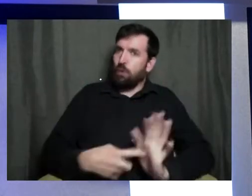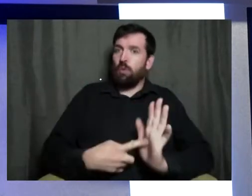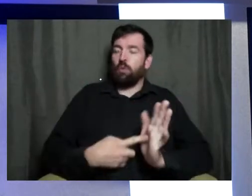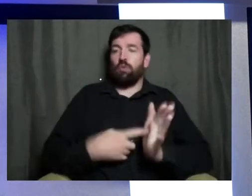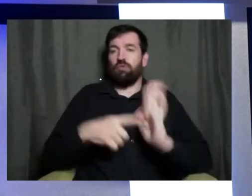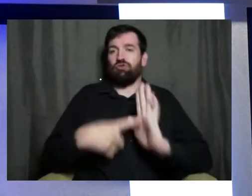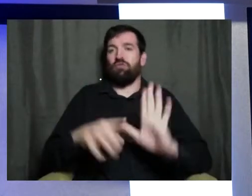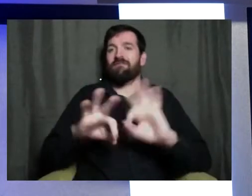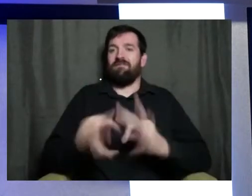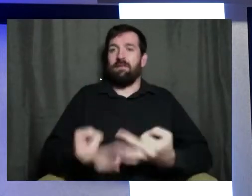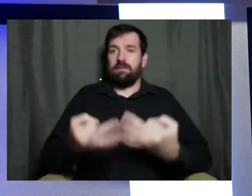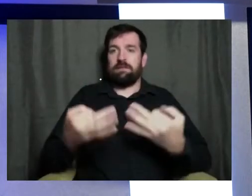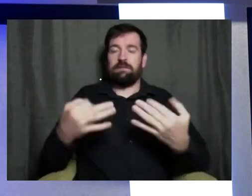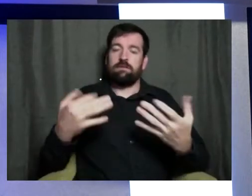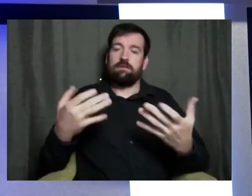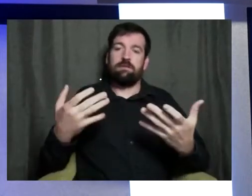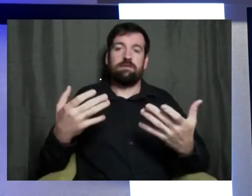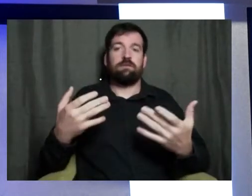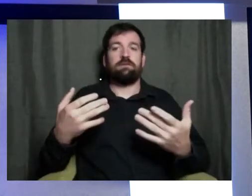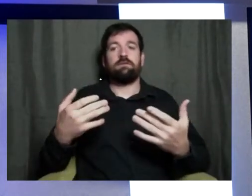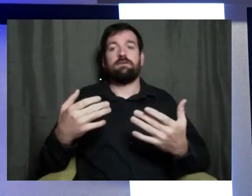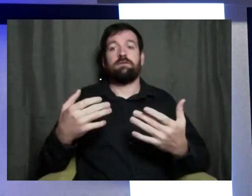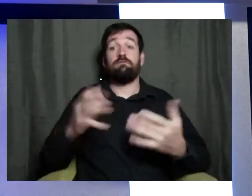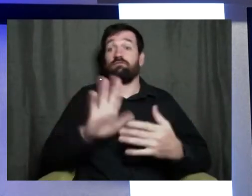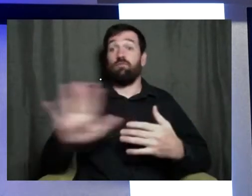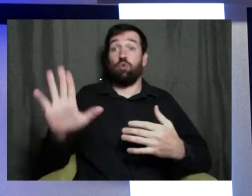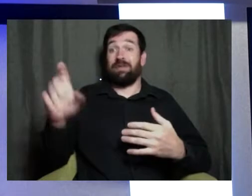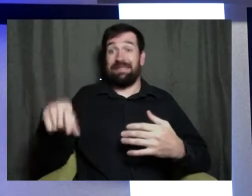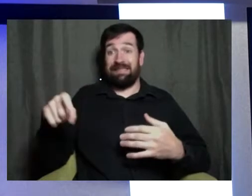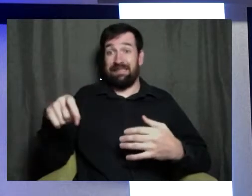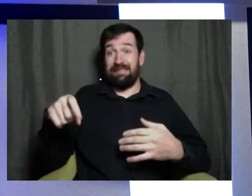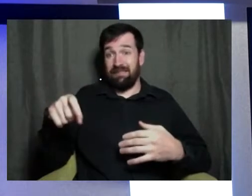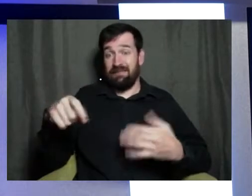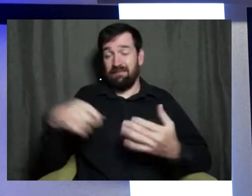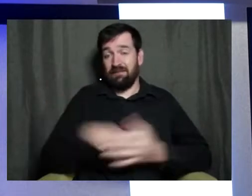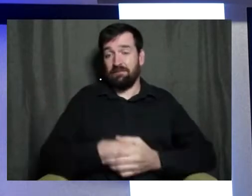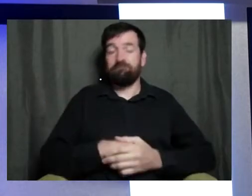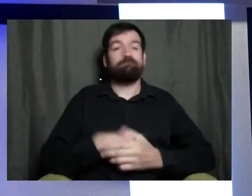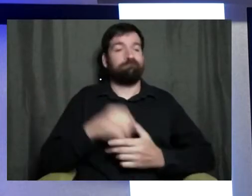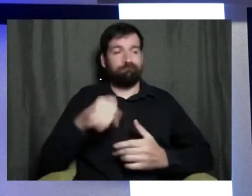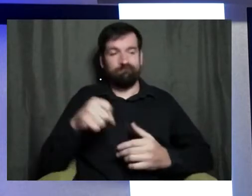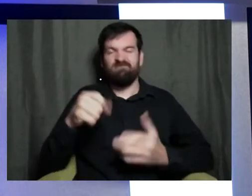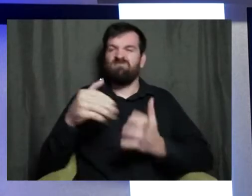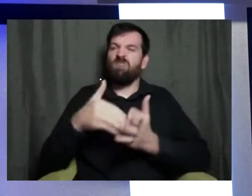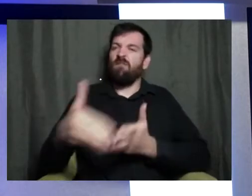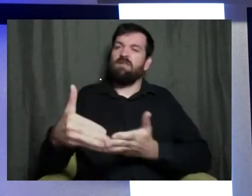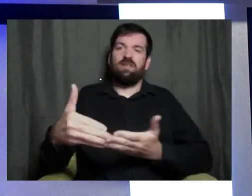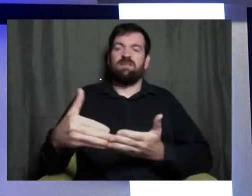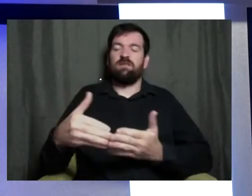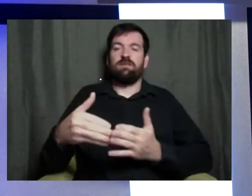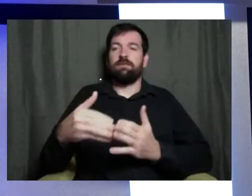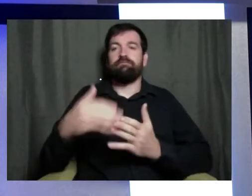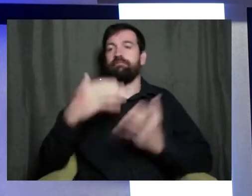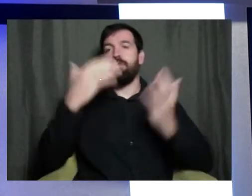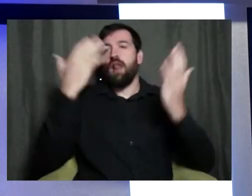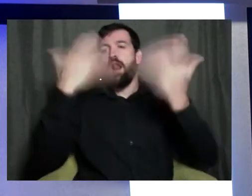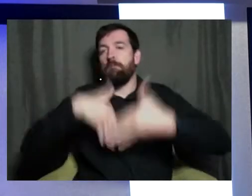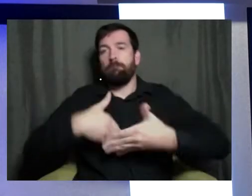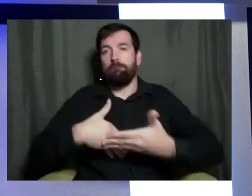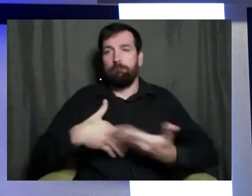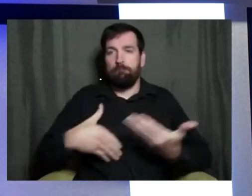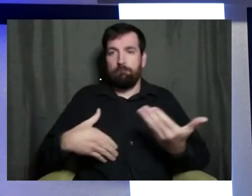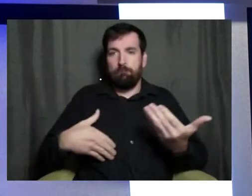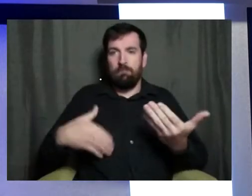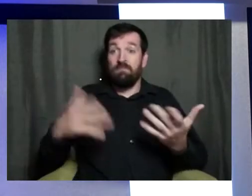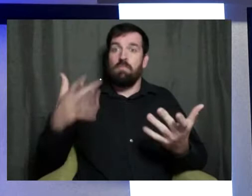how much you're needed. Yeah. I think a lot of times this kind of goes under the rug because you're so lucky to have your kids